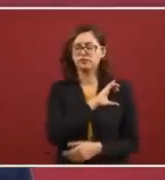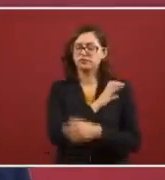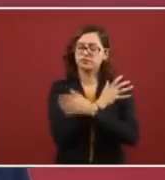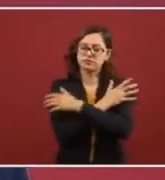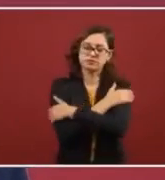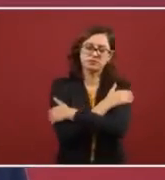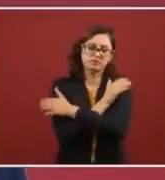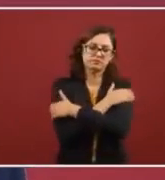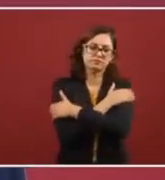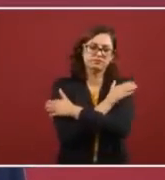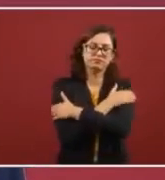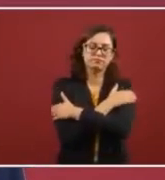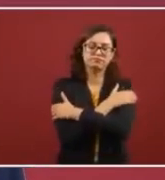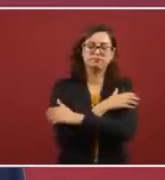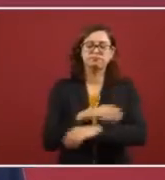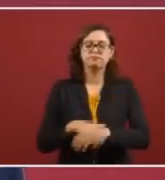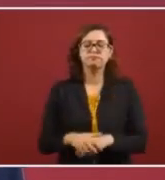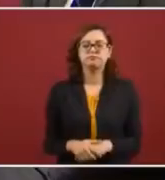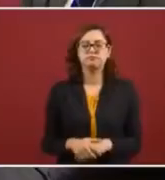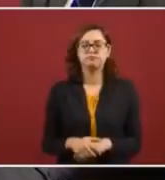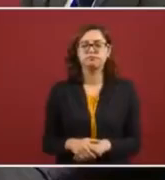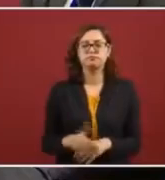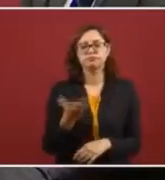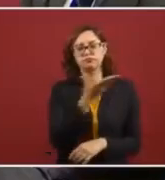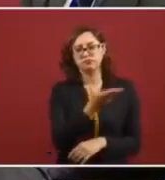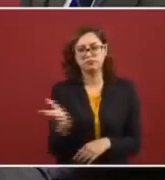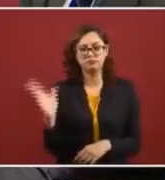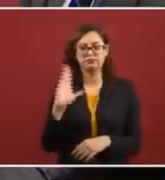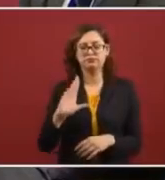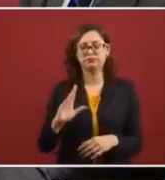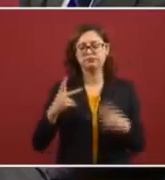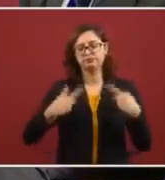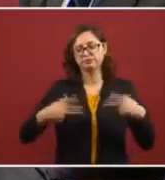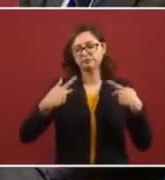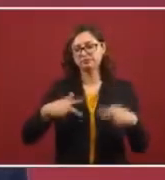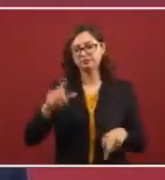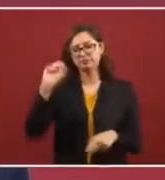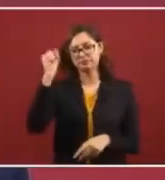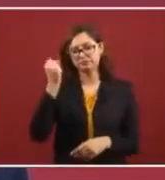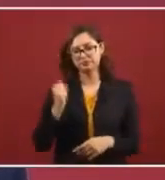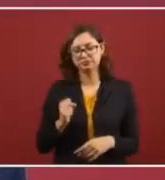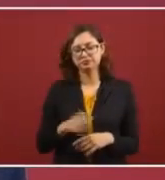my endearment for the people from Sinaloa,